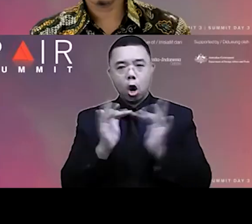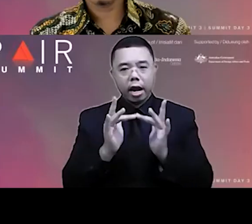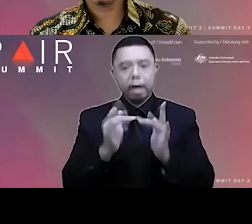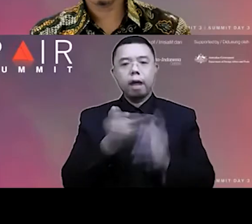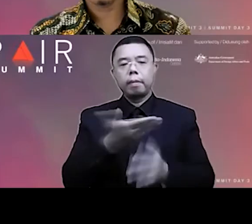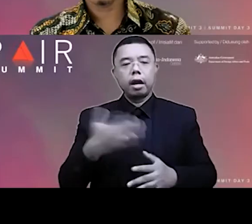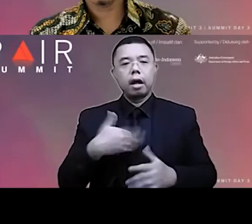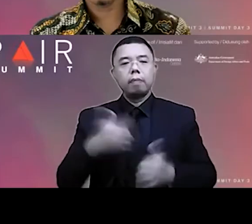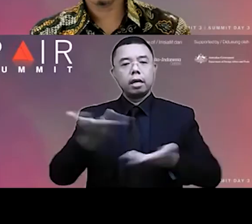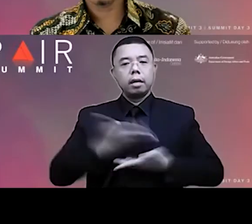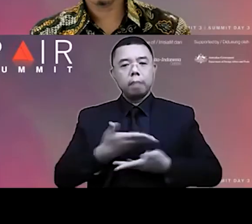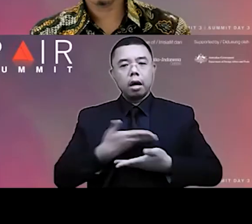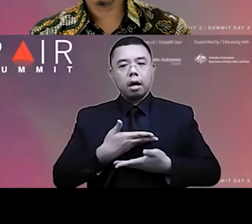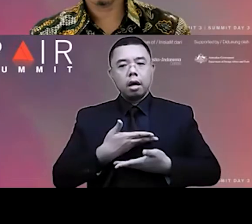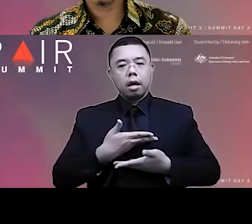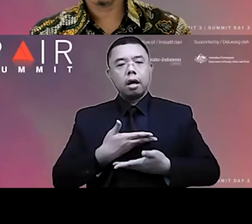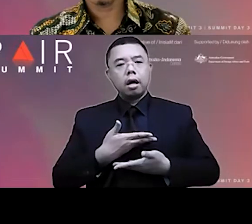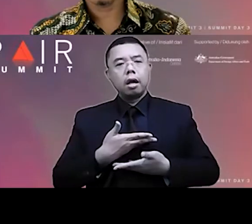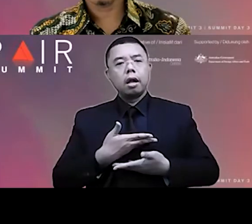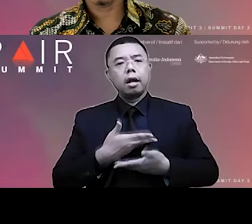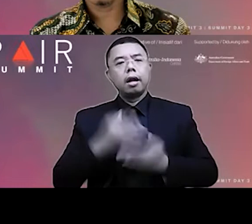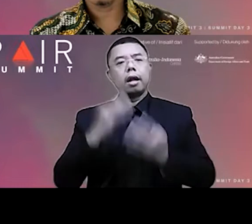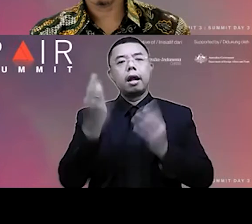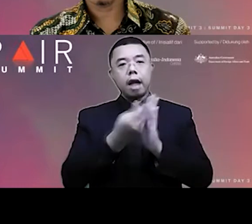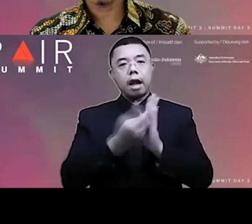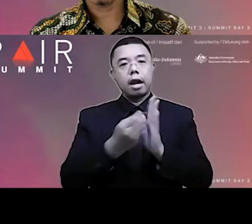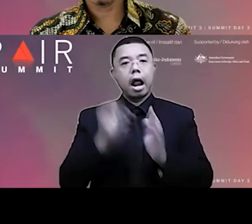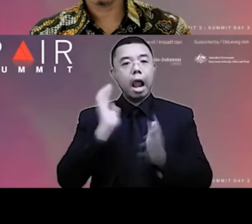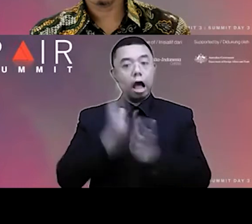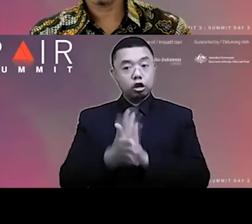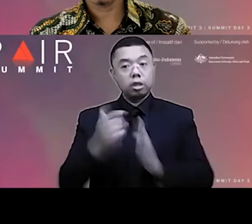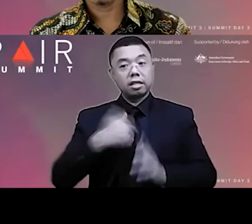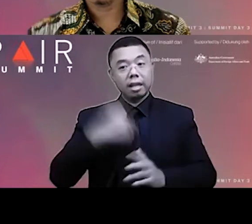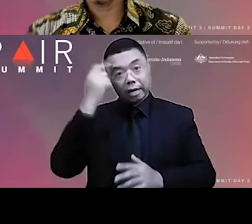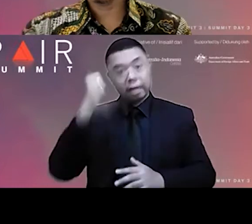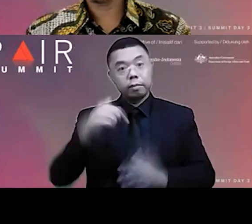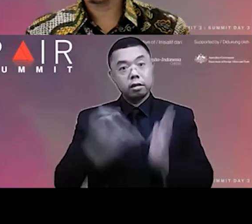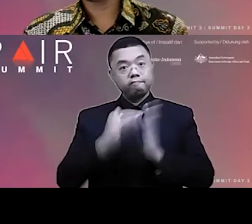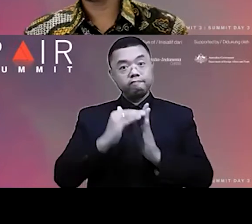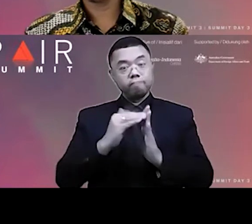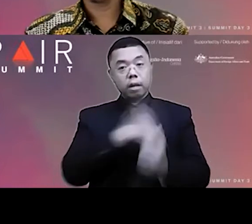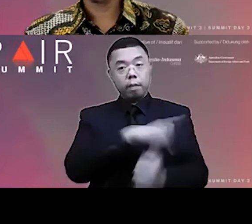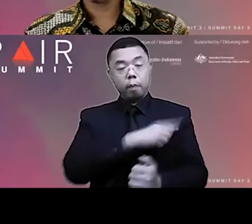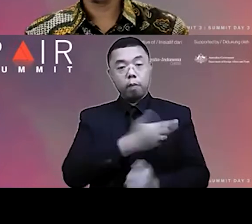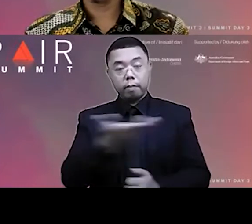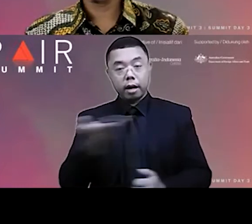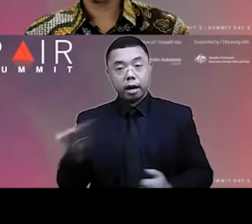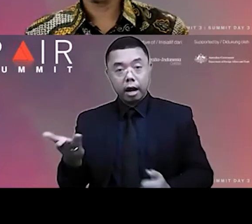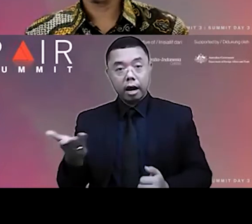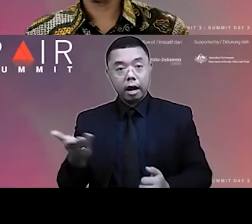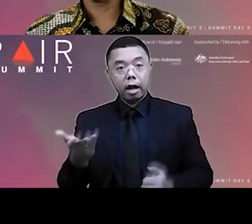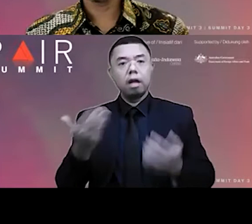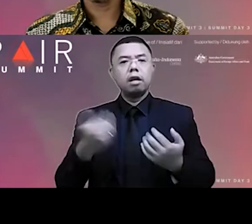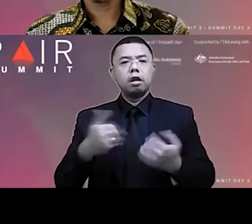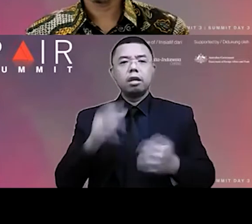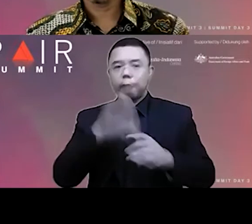that. And then I think this can improve their skills, especially in the tourism sectors, because when there is no job,